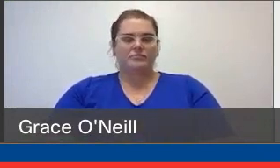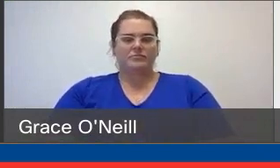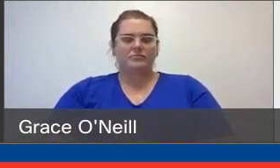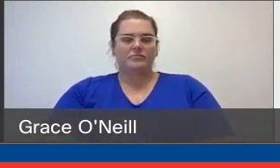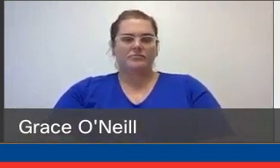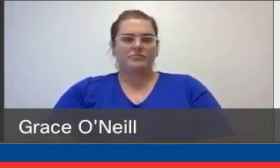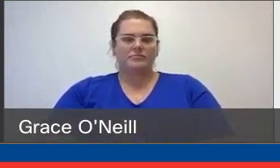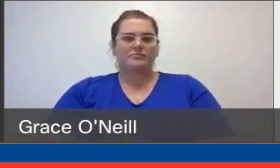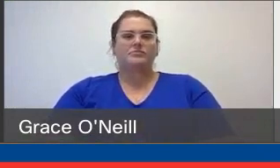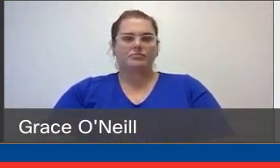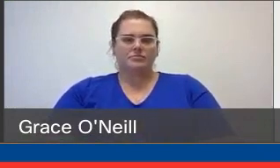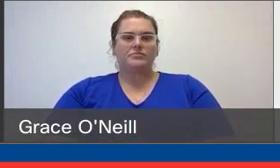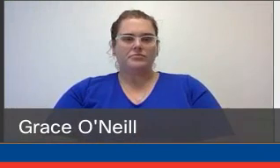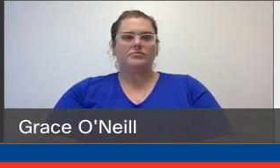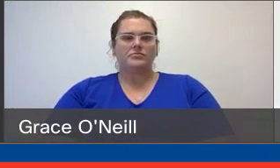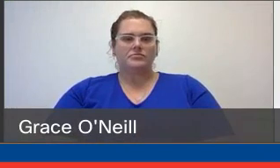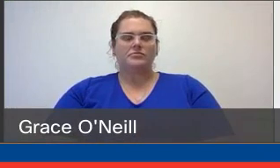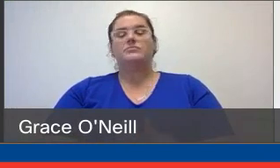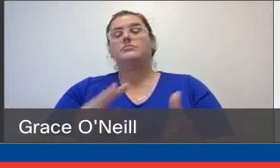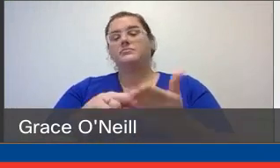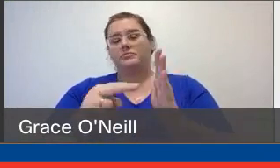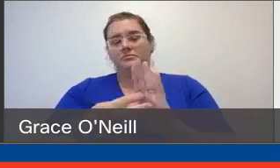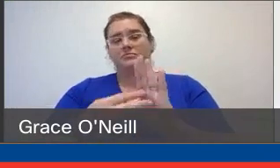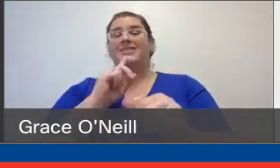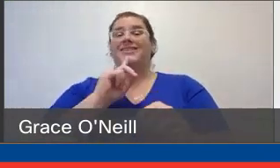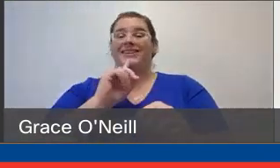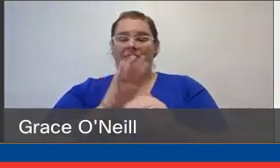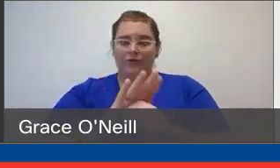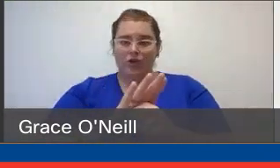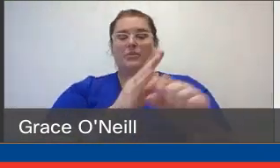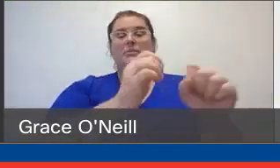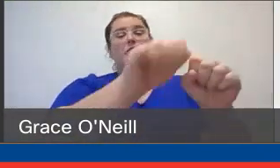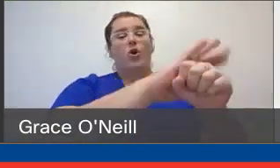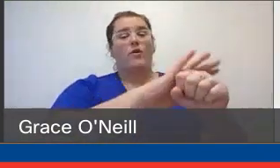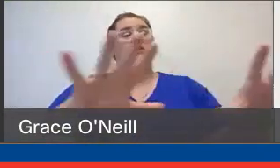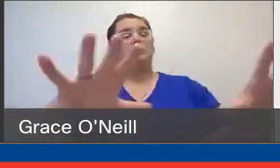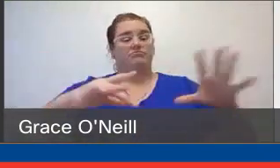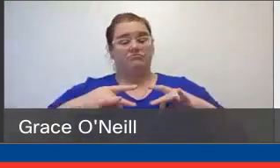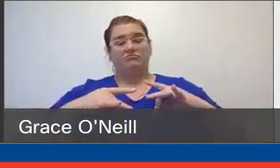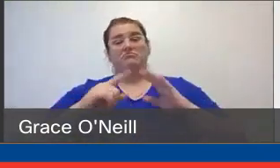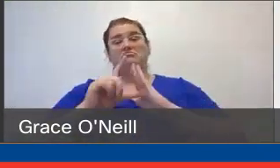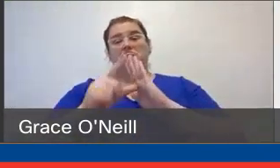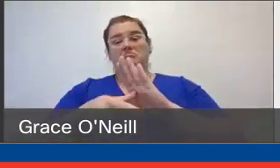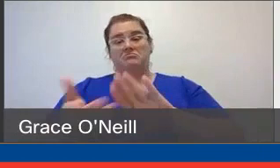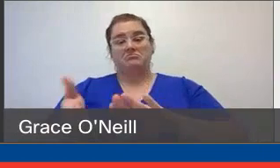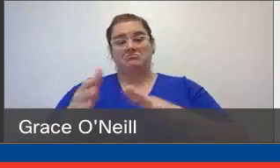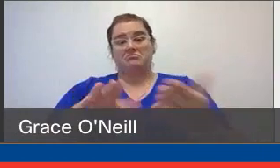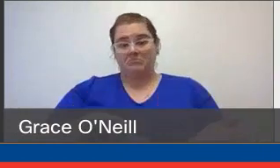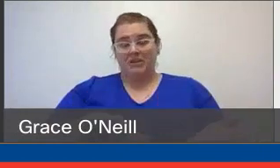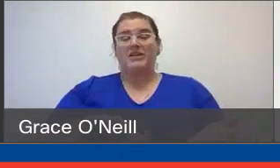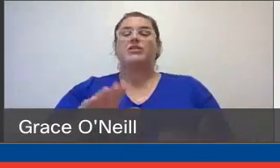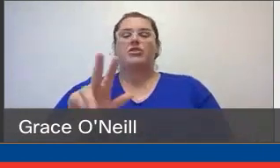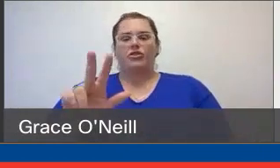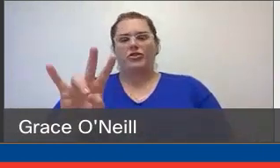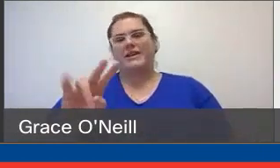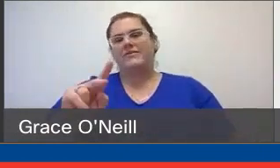So that leaves us with 37 people who have confirmed COVID deaths. And the last time that we had a confirmed